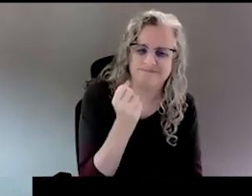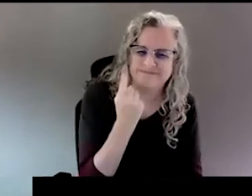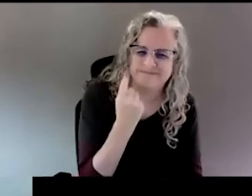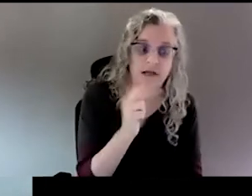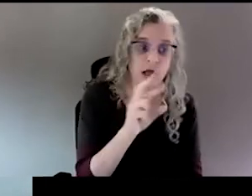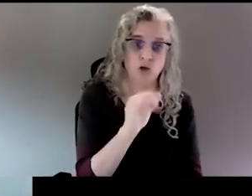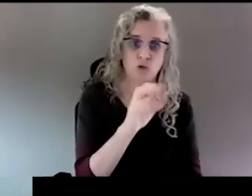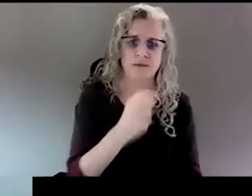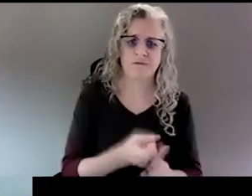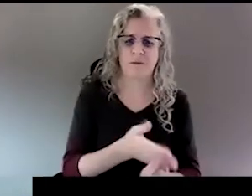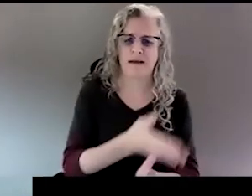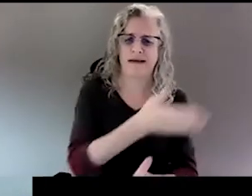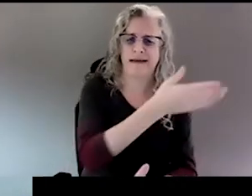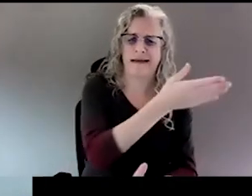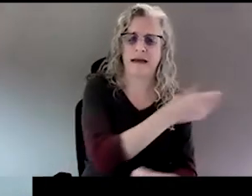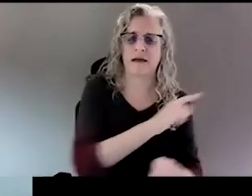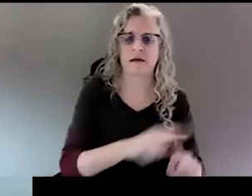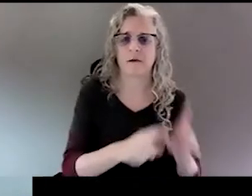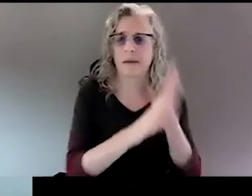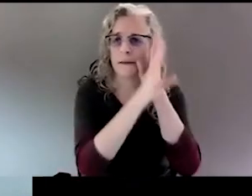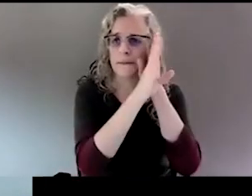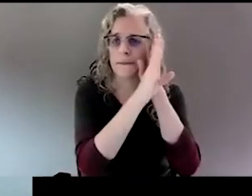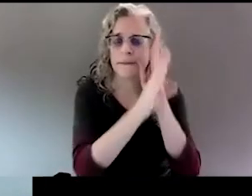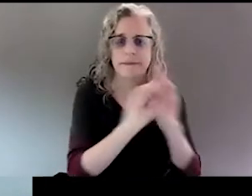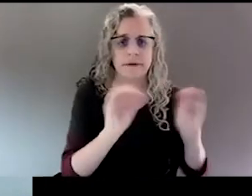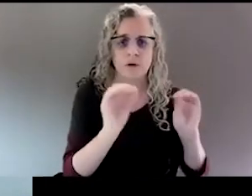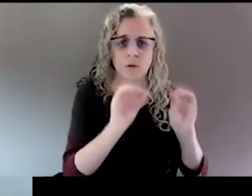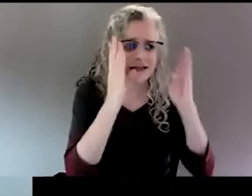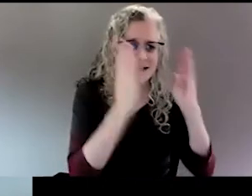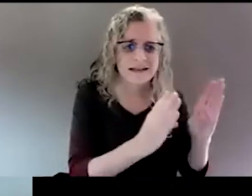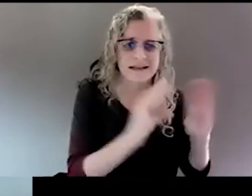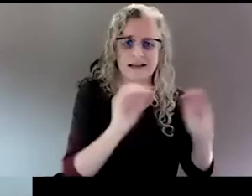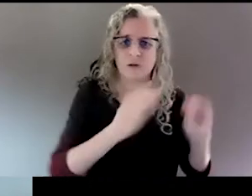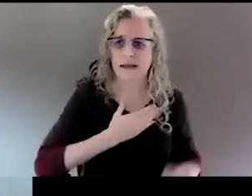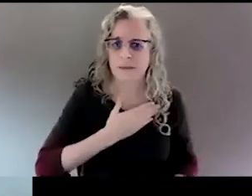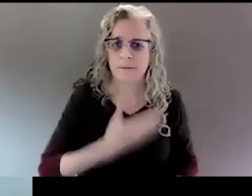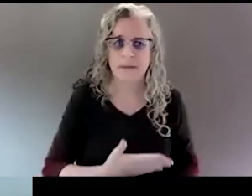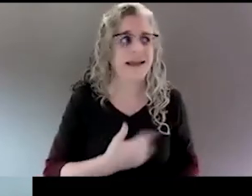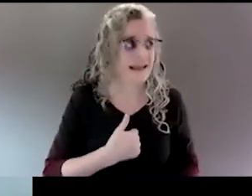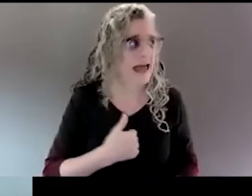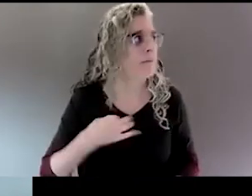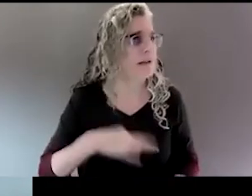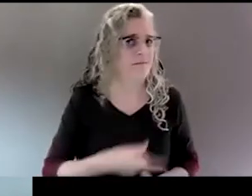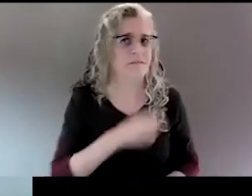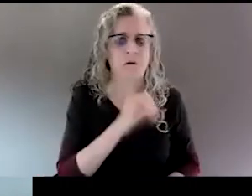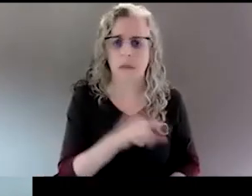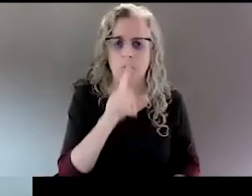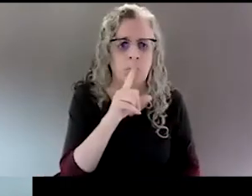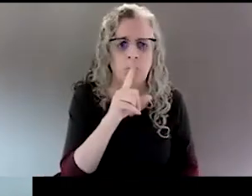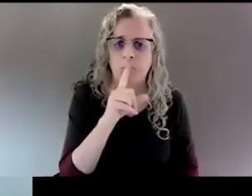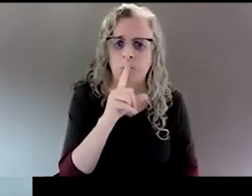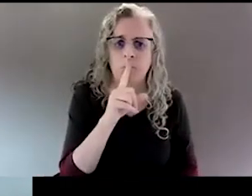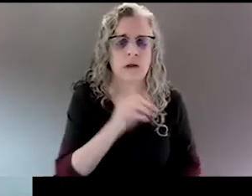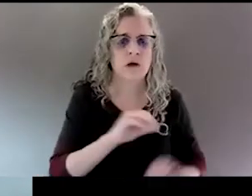nobody talked about it, did about it. Nobody wanted to admit that they were benefiting from it. Nobody wanted to say, oh, I need to give up my privilege.